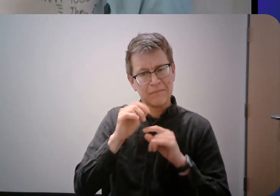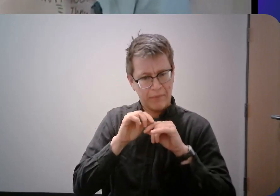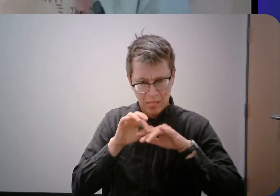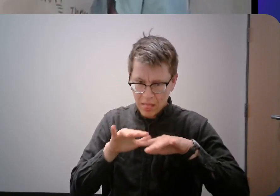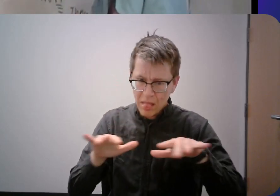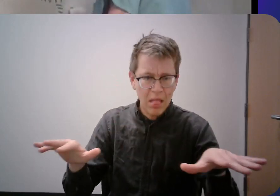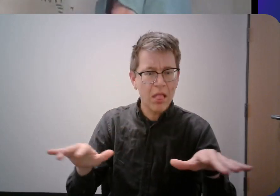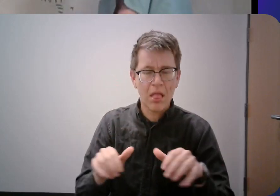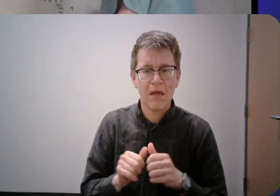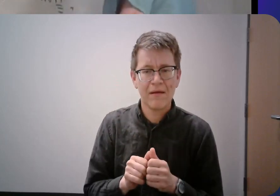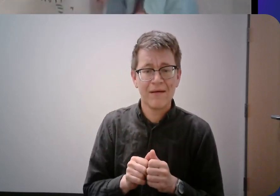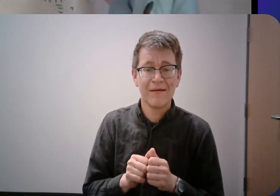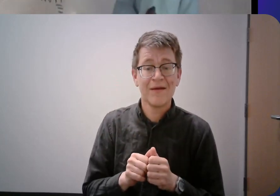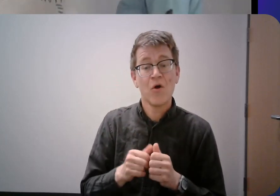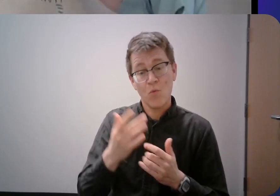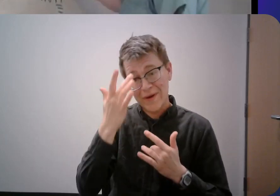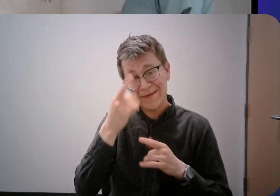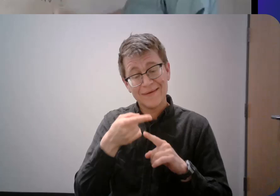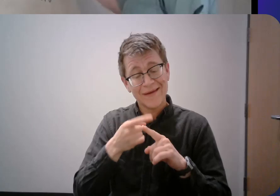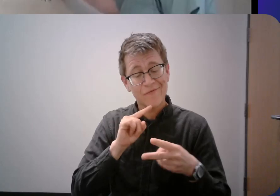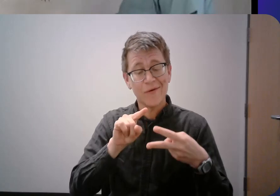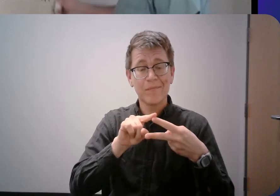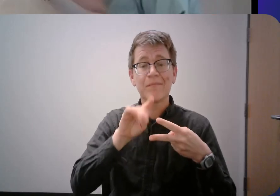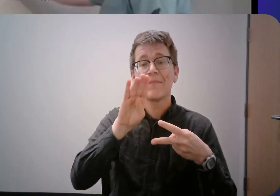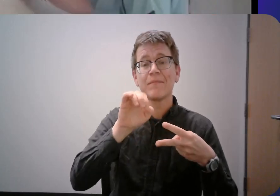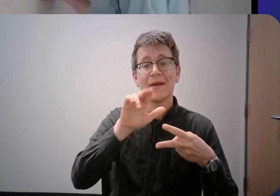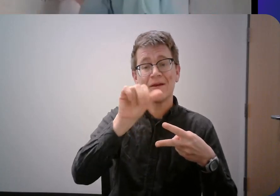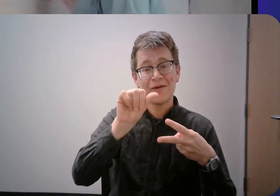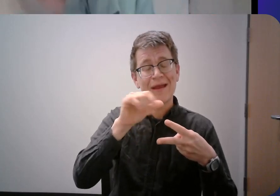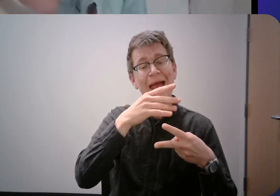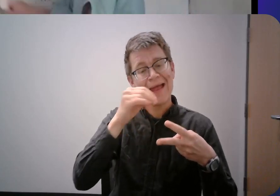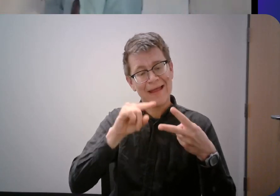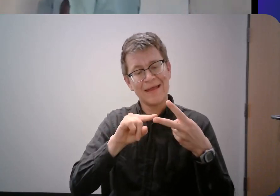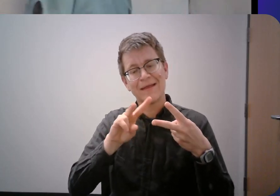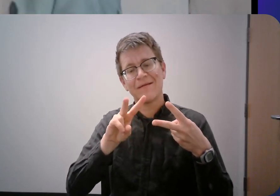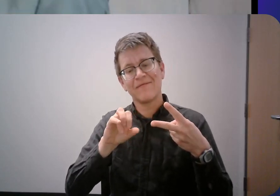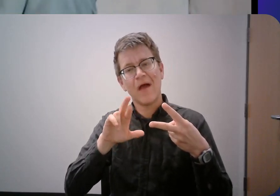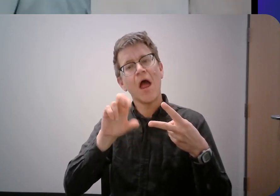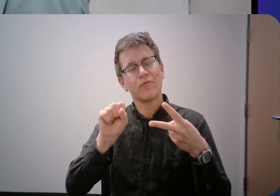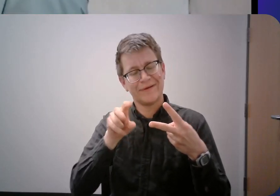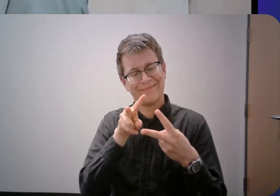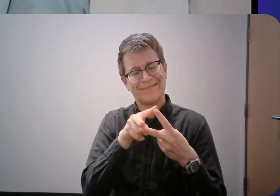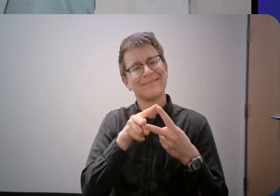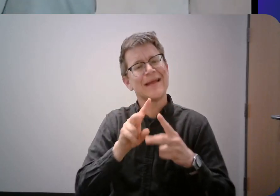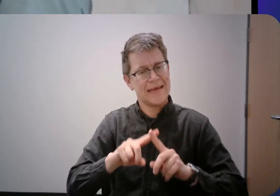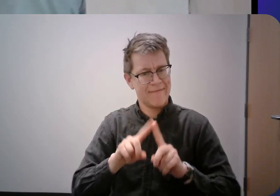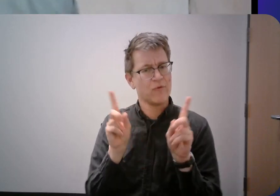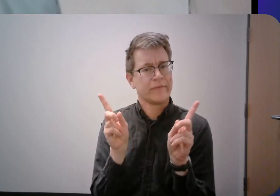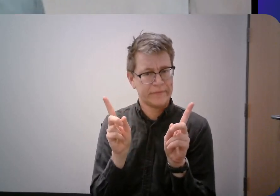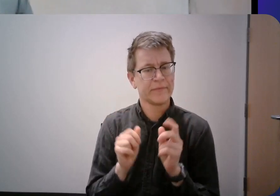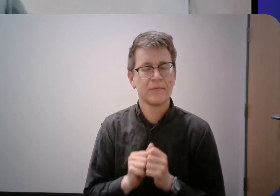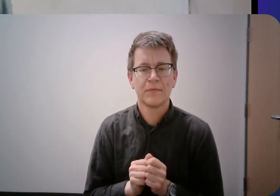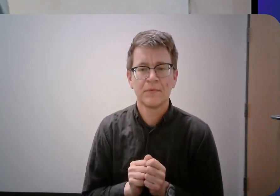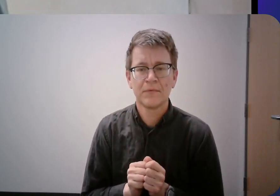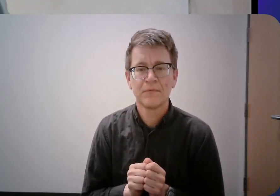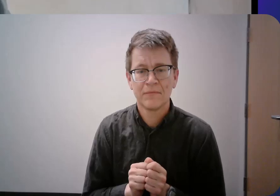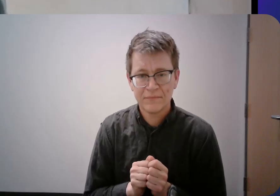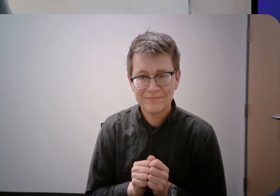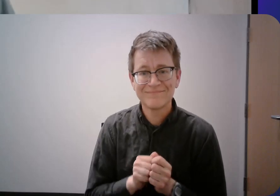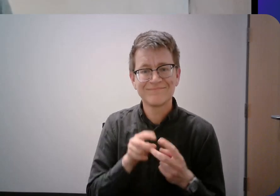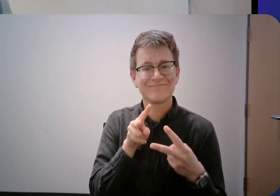difference? All right. By the way, all these things like bacteria and viruses, we have to kill in the sterile processing department.